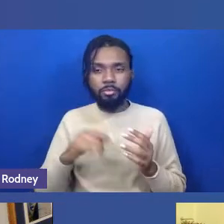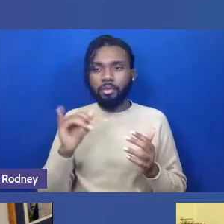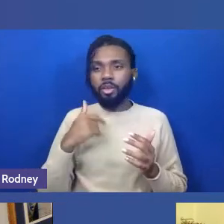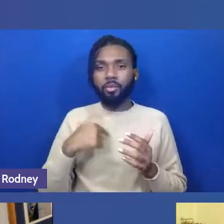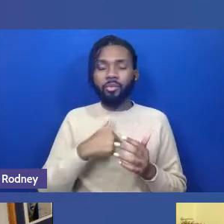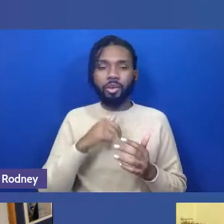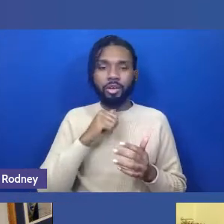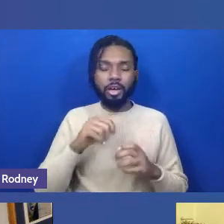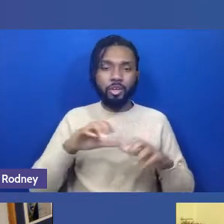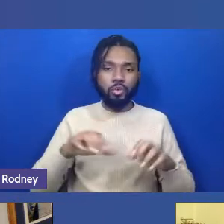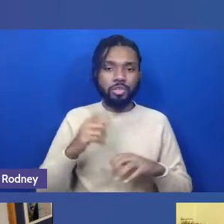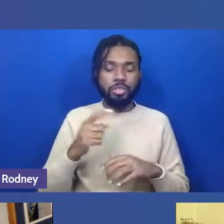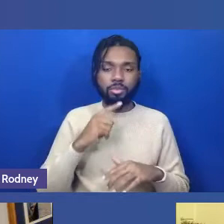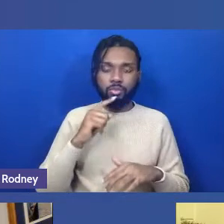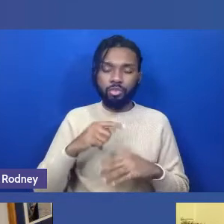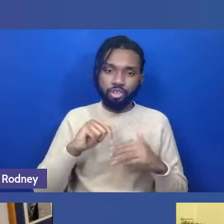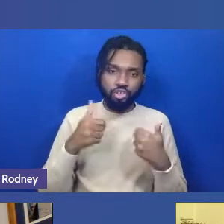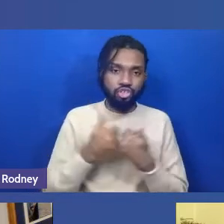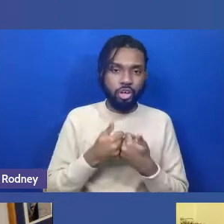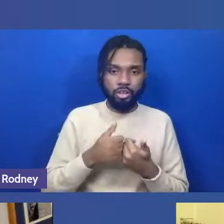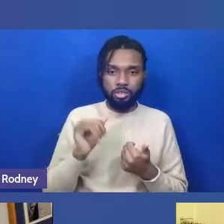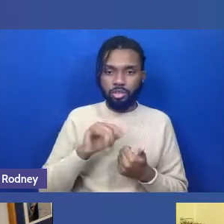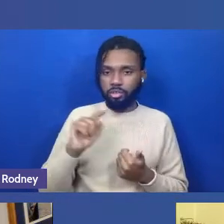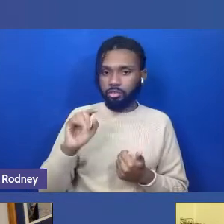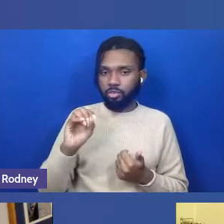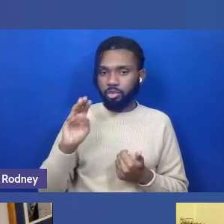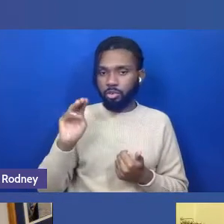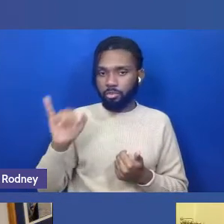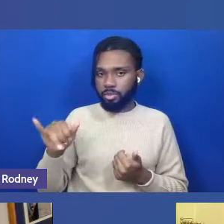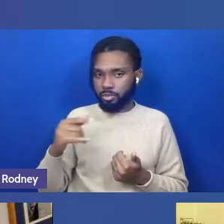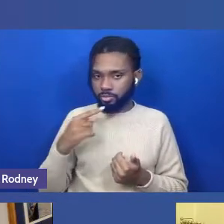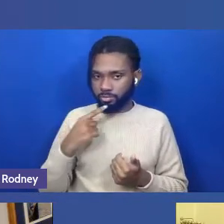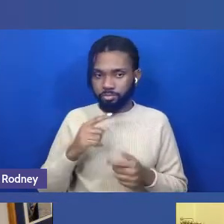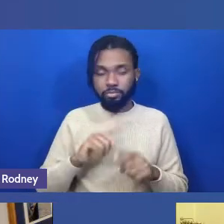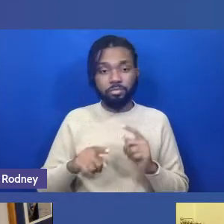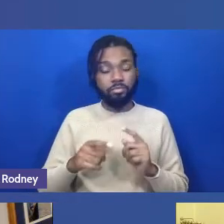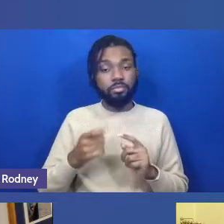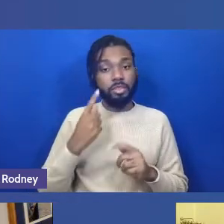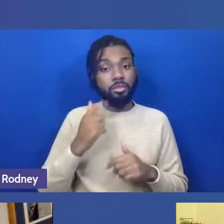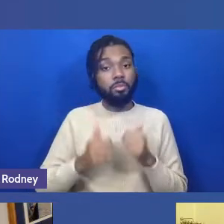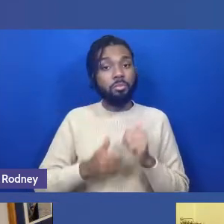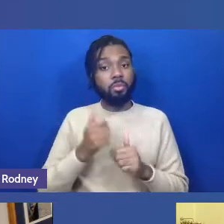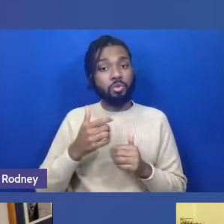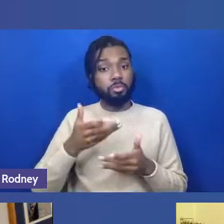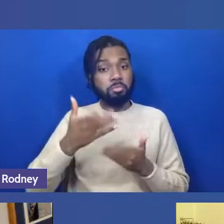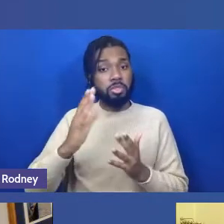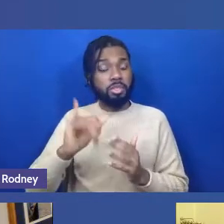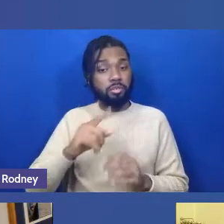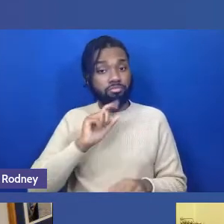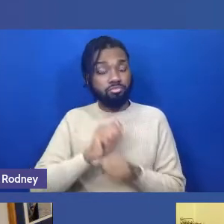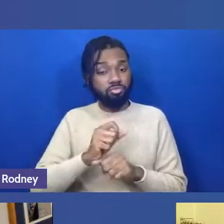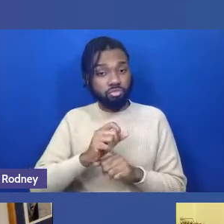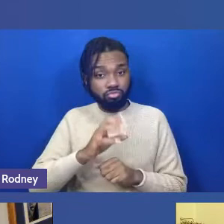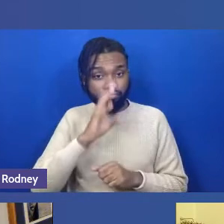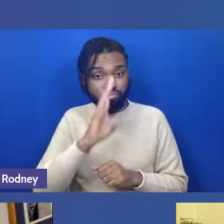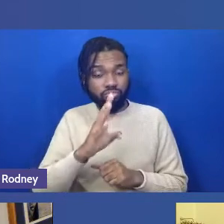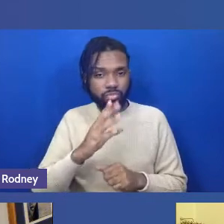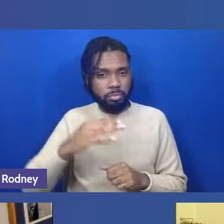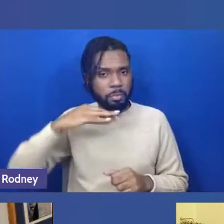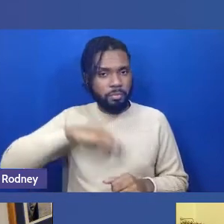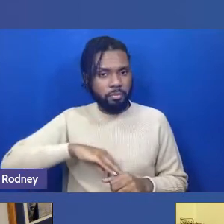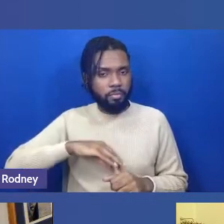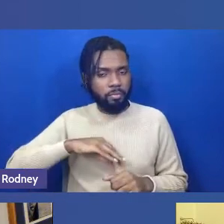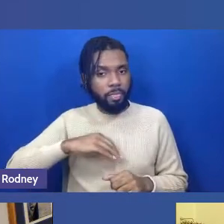is referencing. And those pitches that are really straightforward in that way are useful because I need